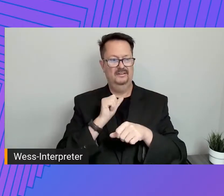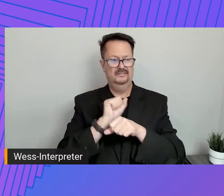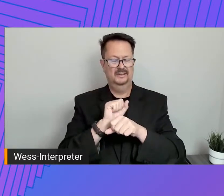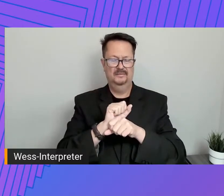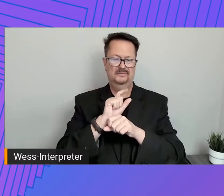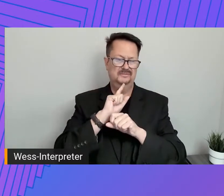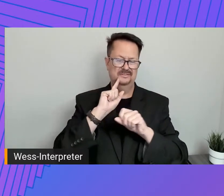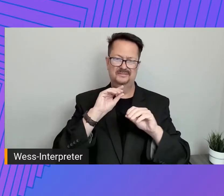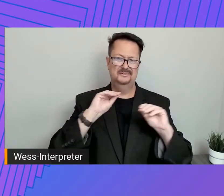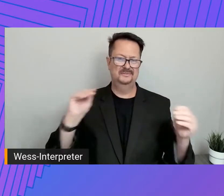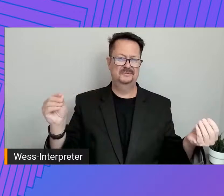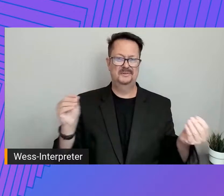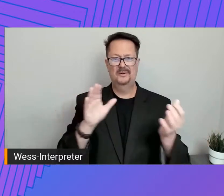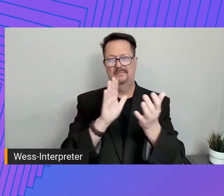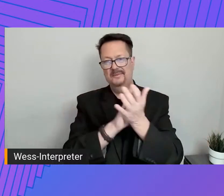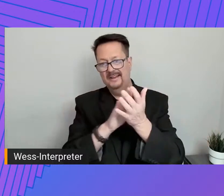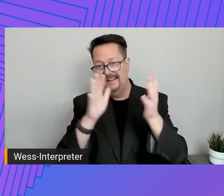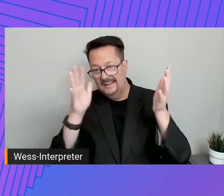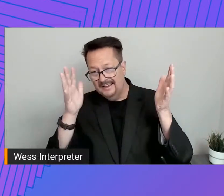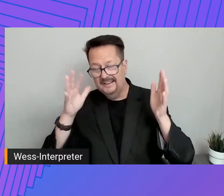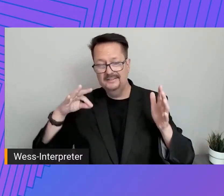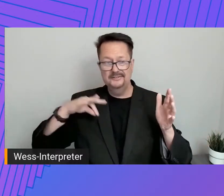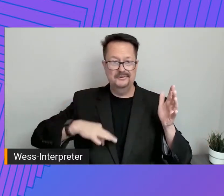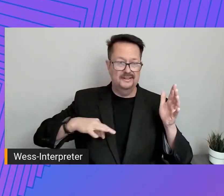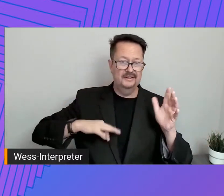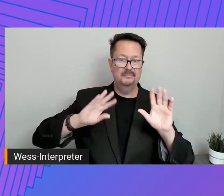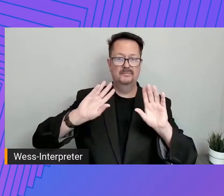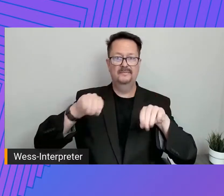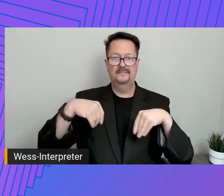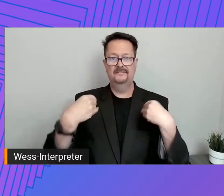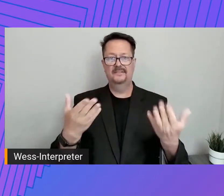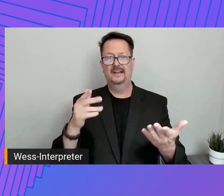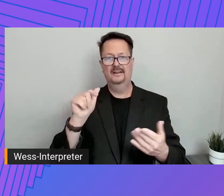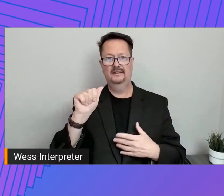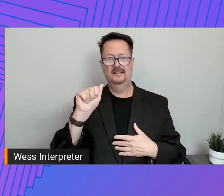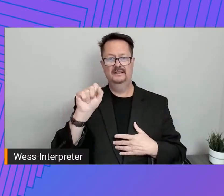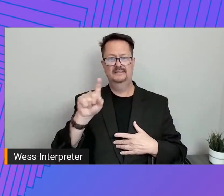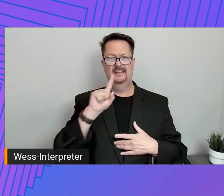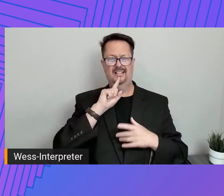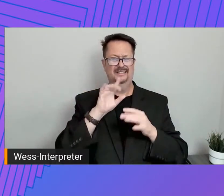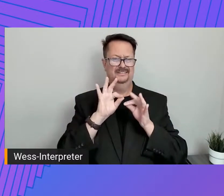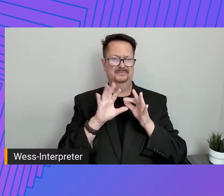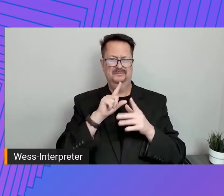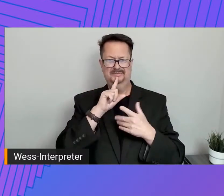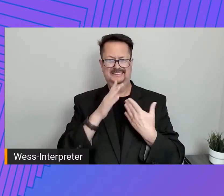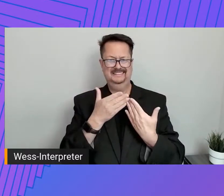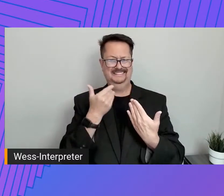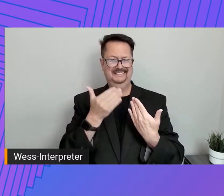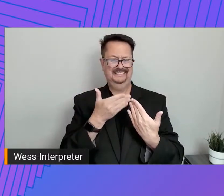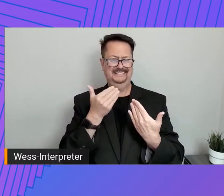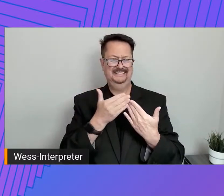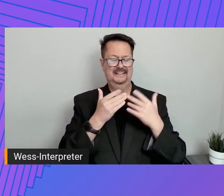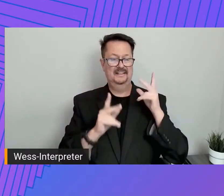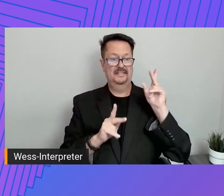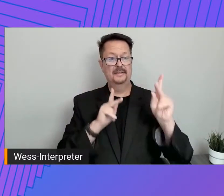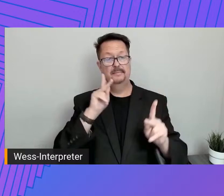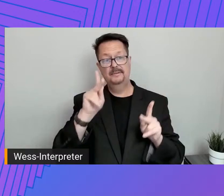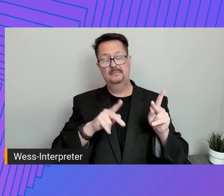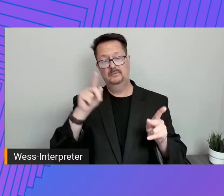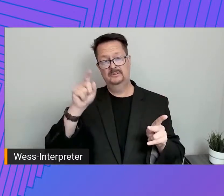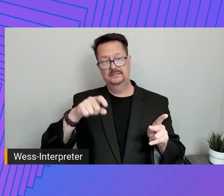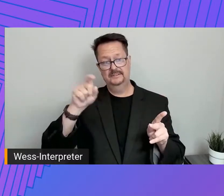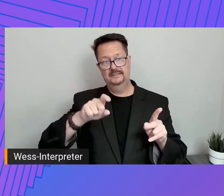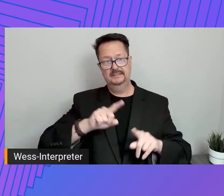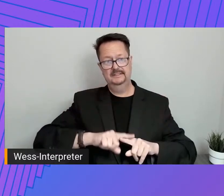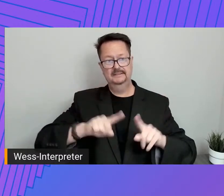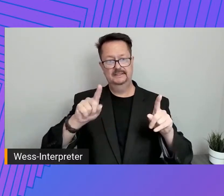credit for doing this. Providing ASL interpreters is really easy to do. And for the people who need it, it's the difference between